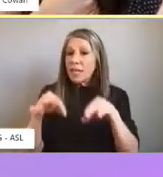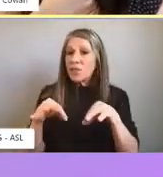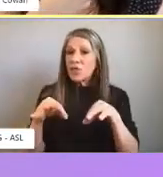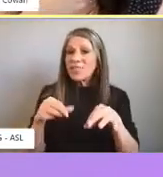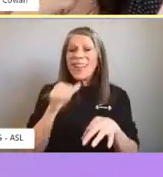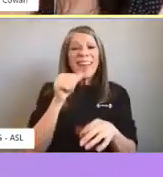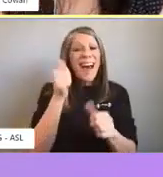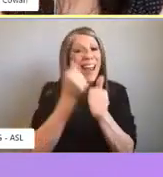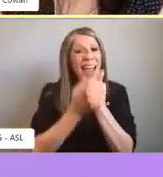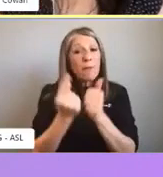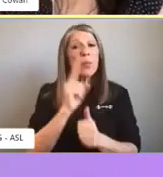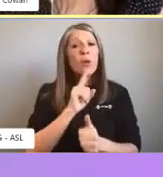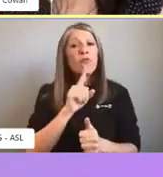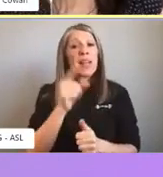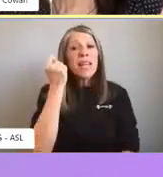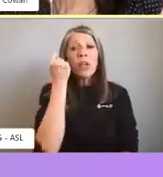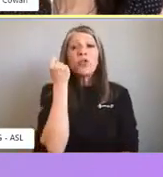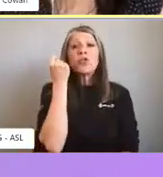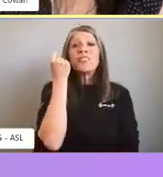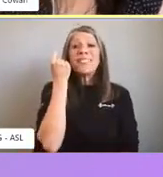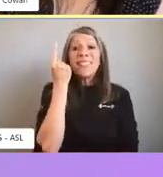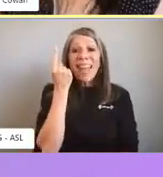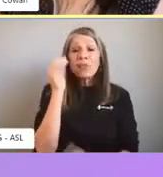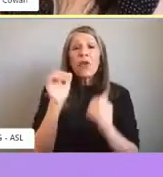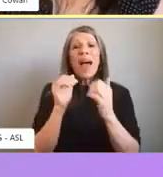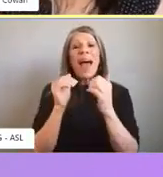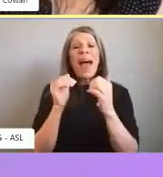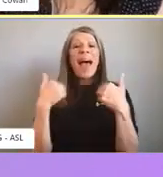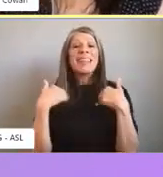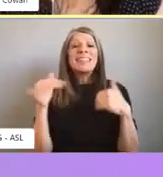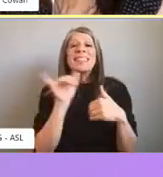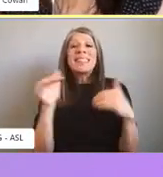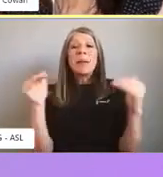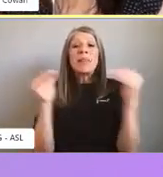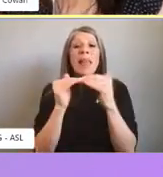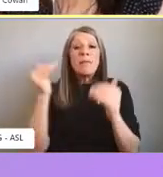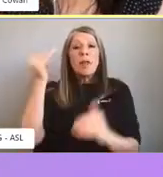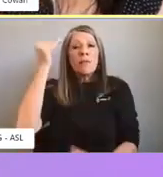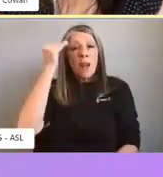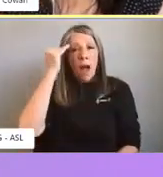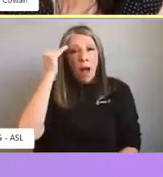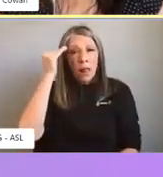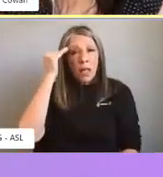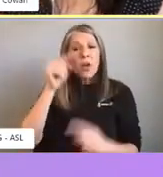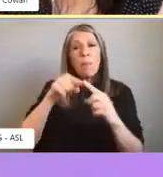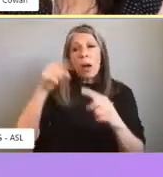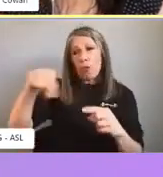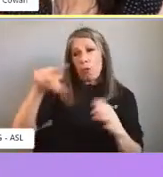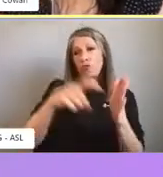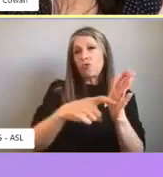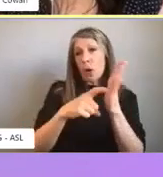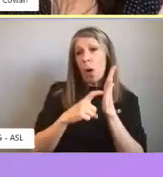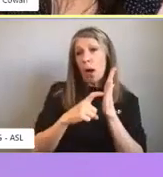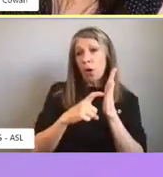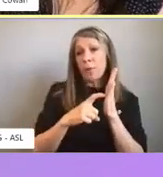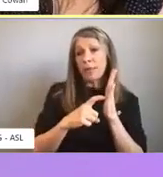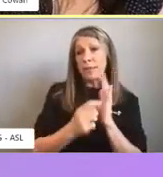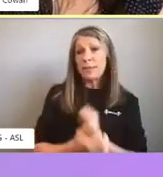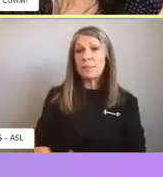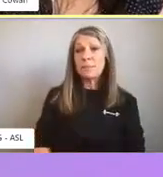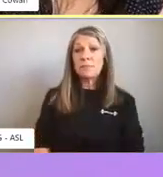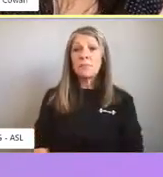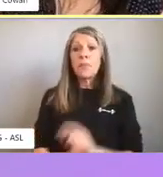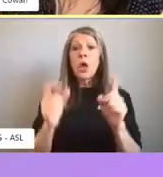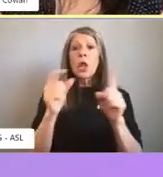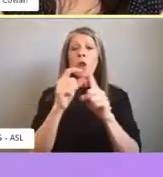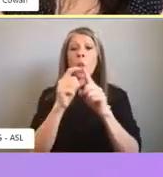not everyone really understands or has the same level of knowledge and awareness of these requirements. The